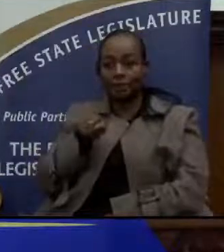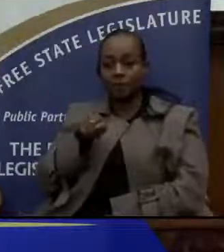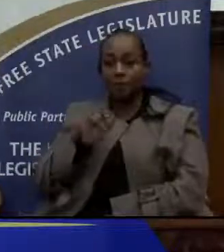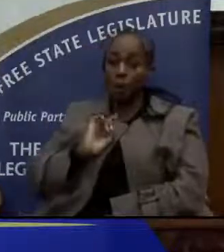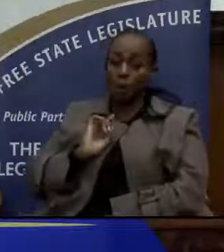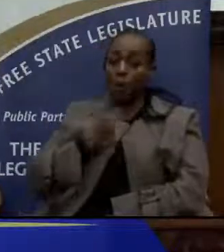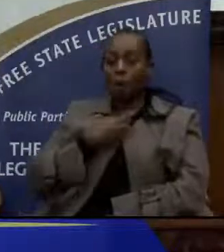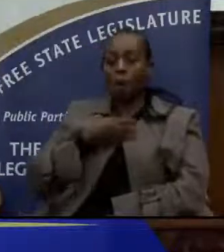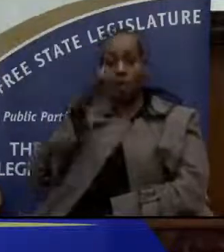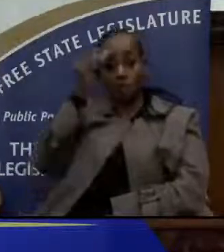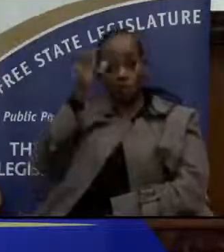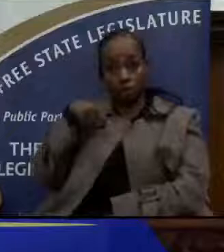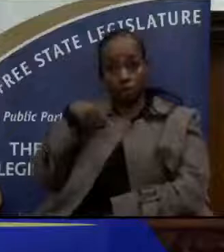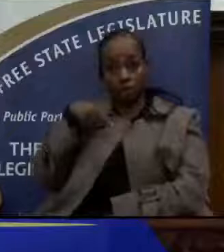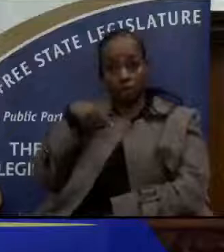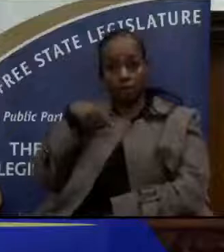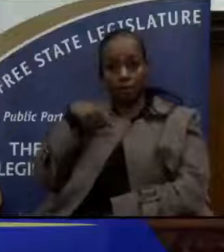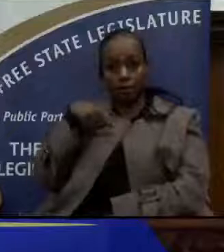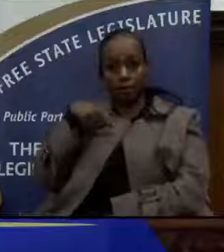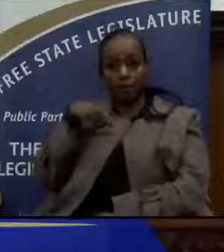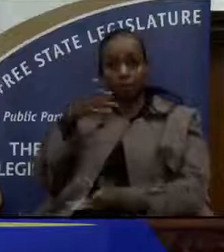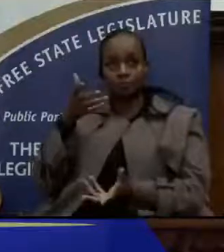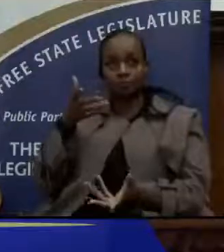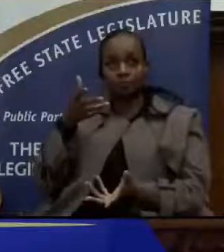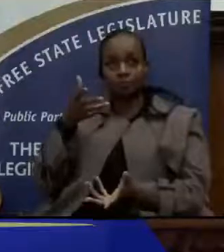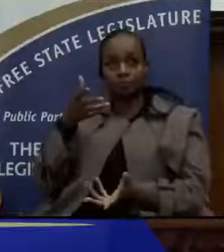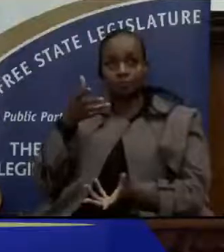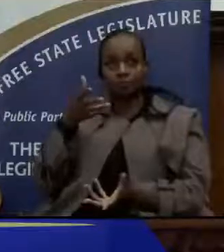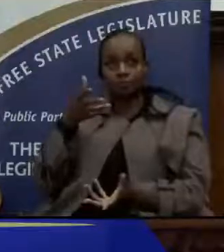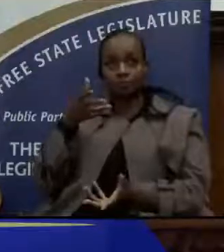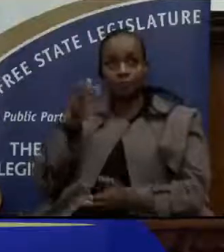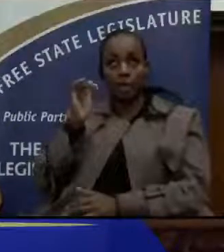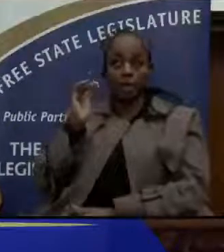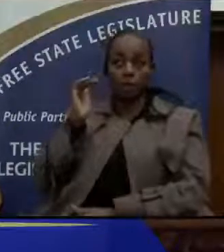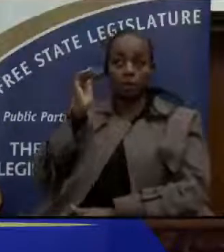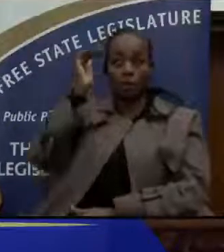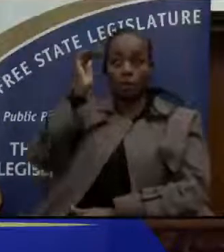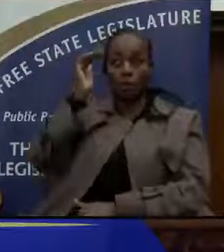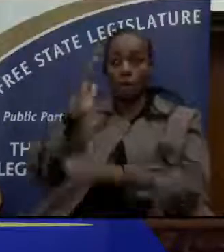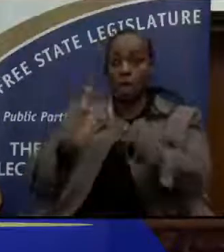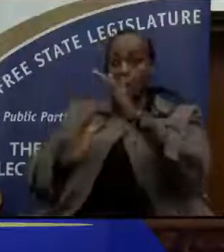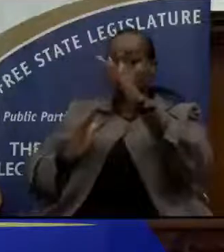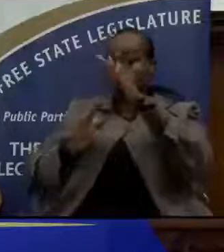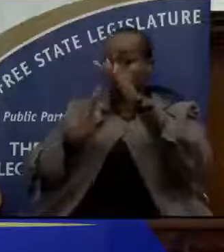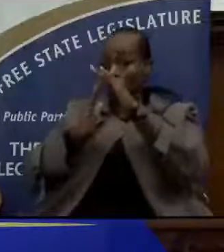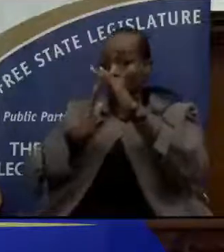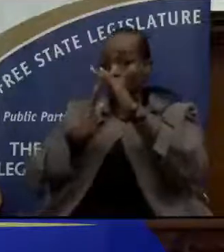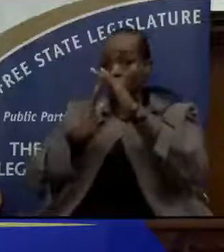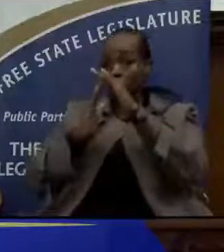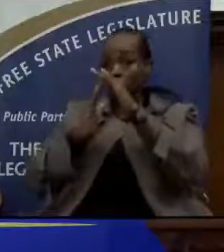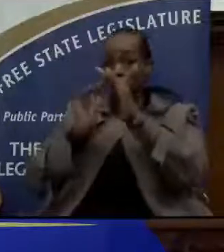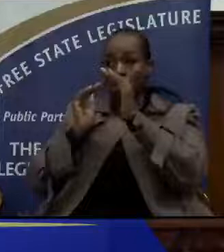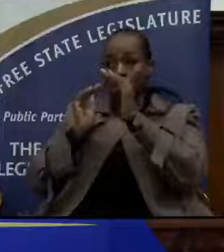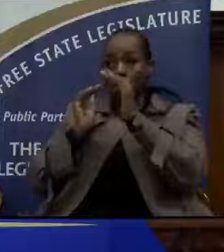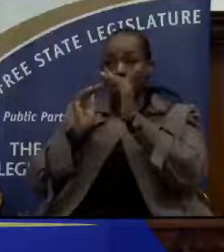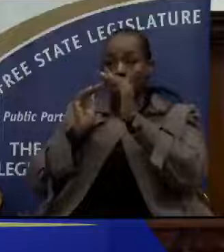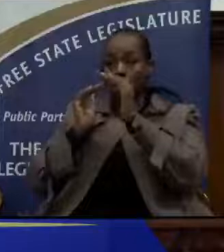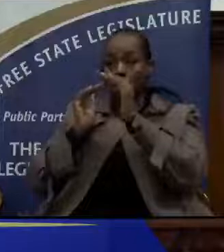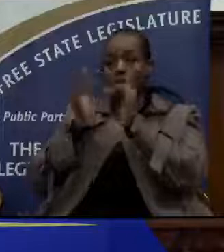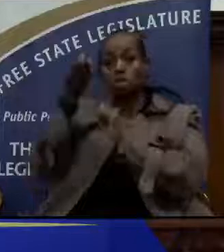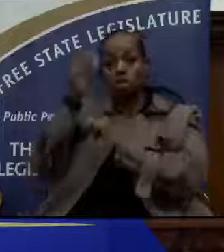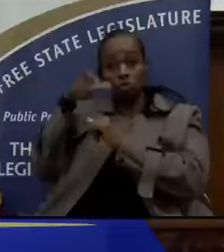all the students that belong to 100, those receive those top students, hele bursaries